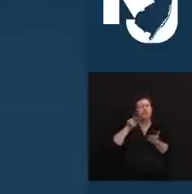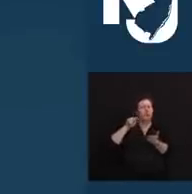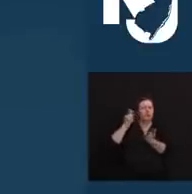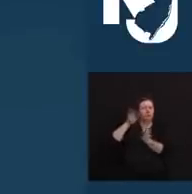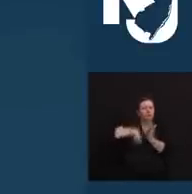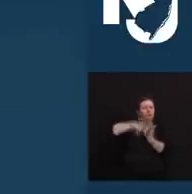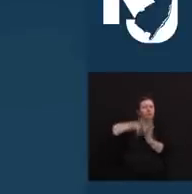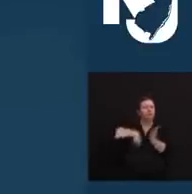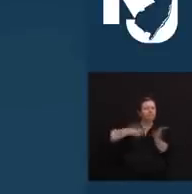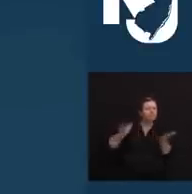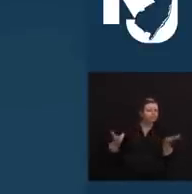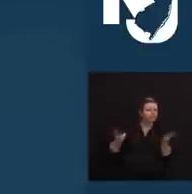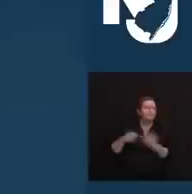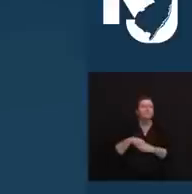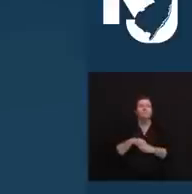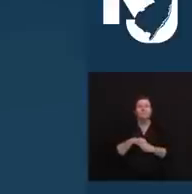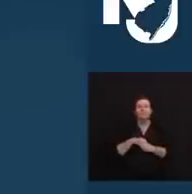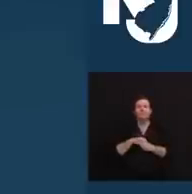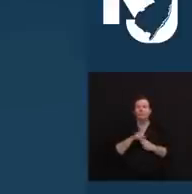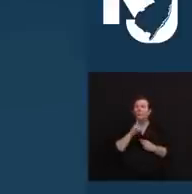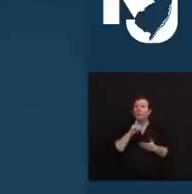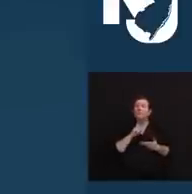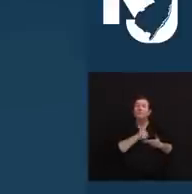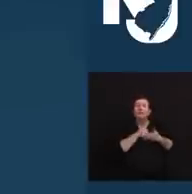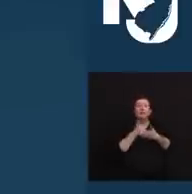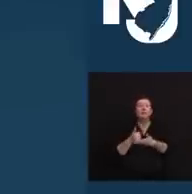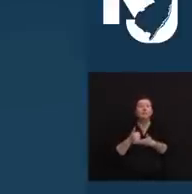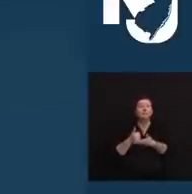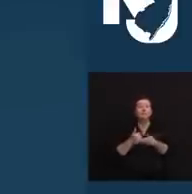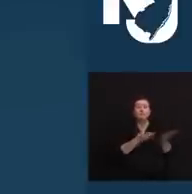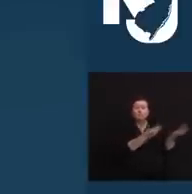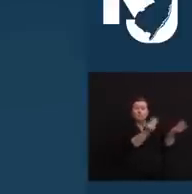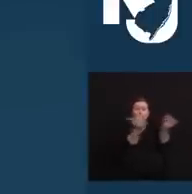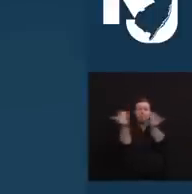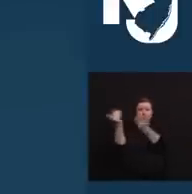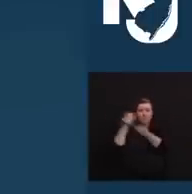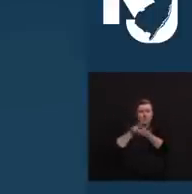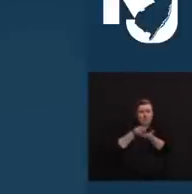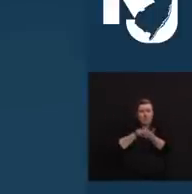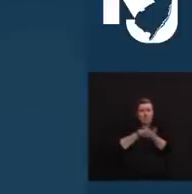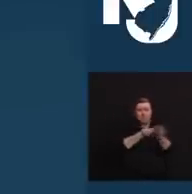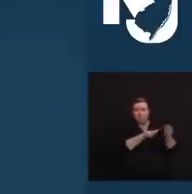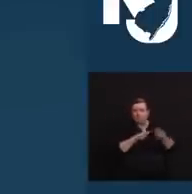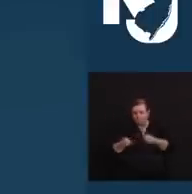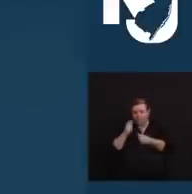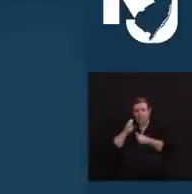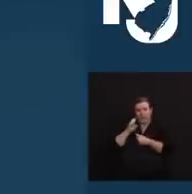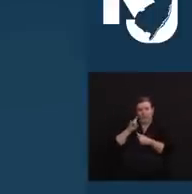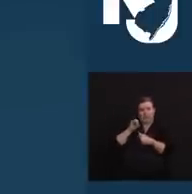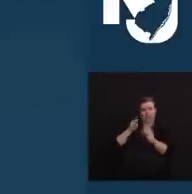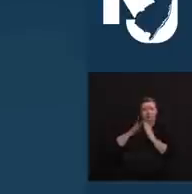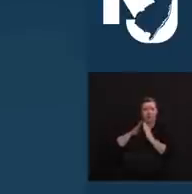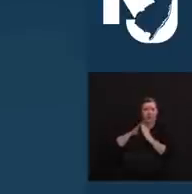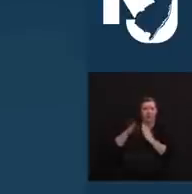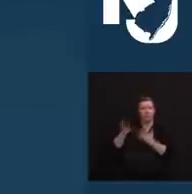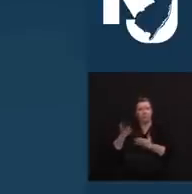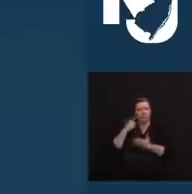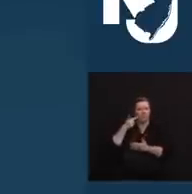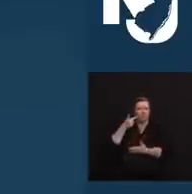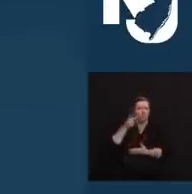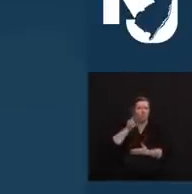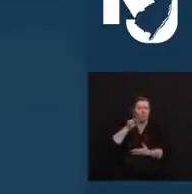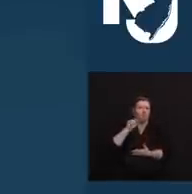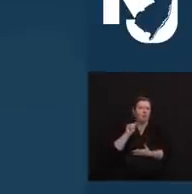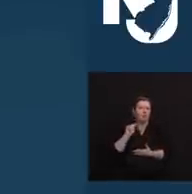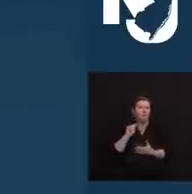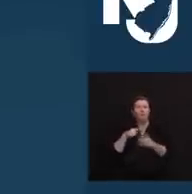officer, bringing the township millions of dollars and becoming known by those he worked with simply as Chris the grant writer.